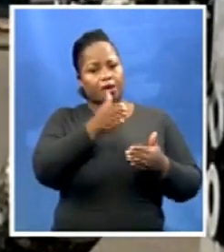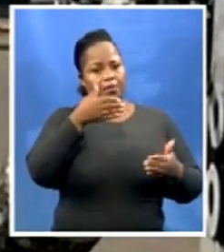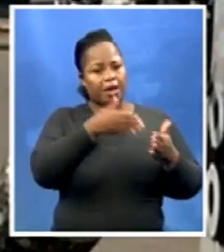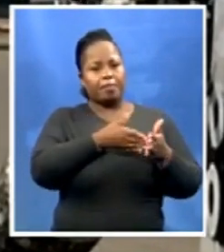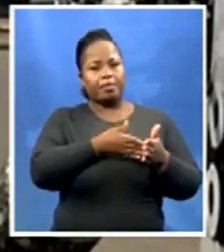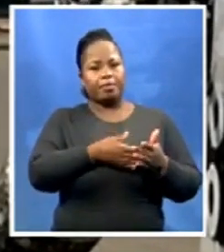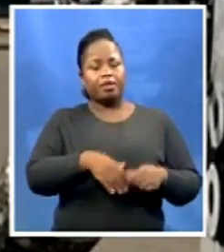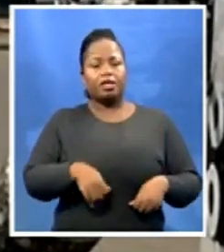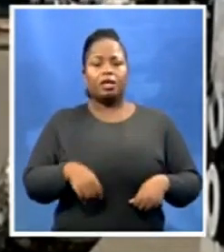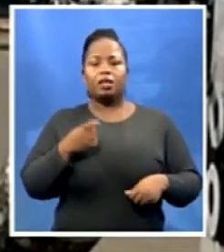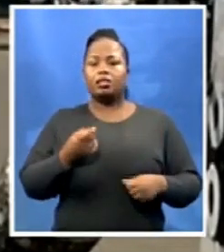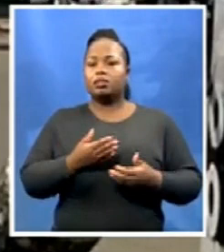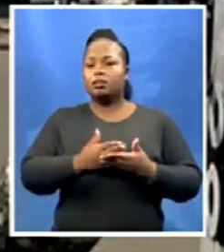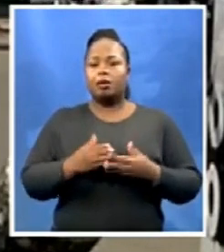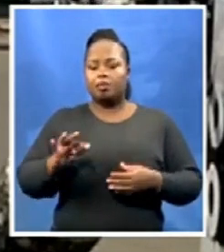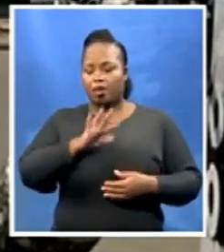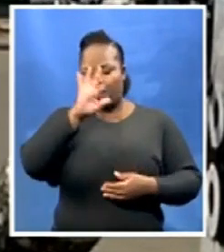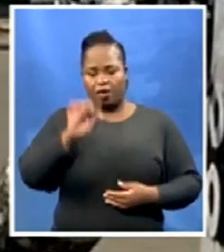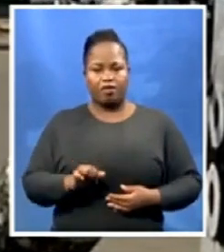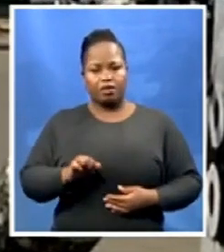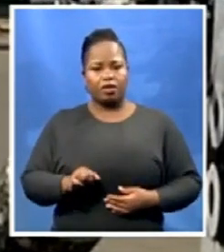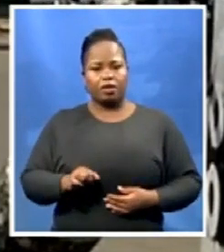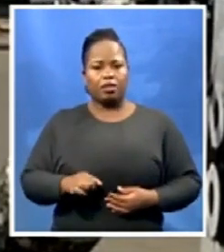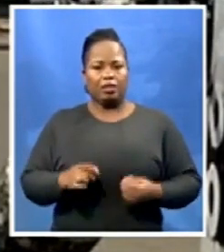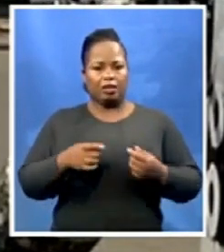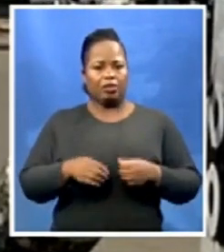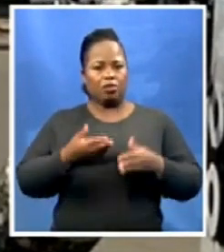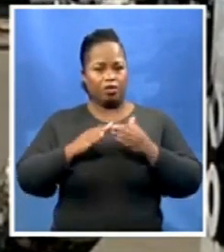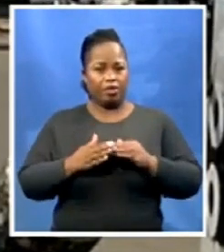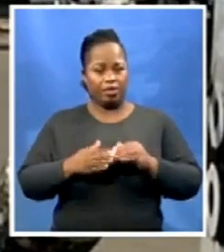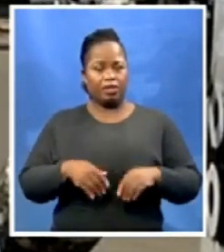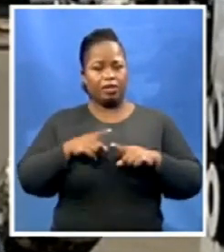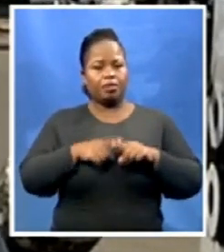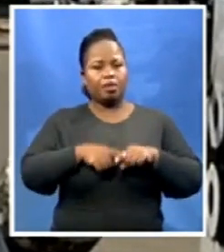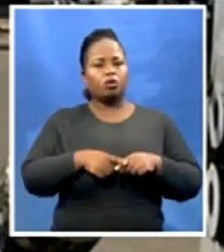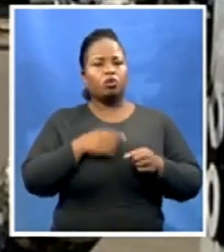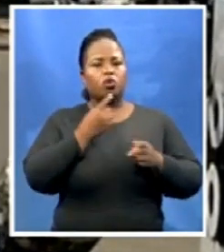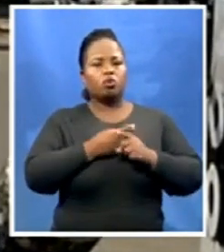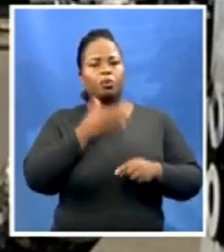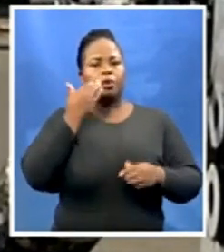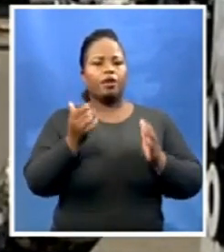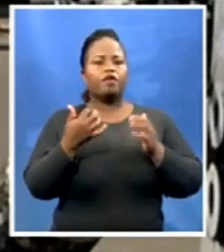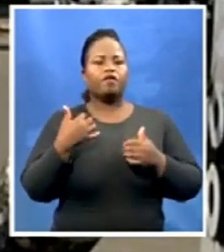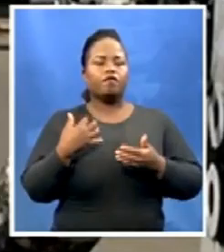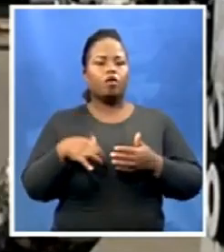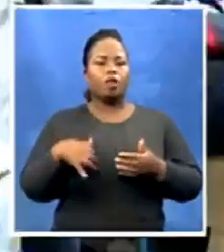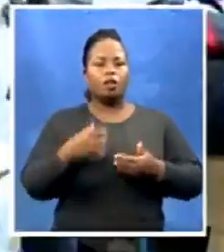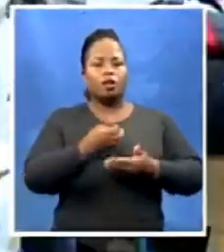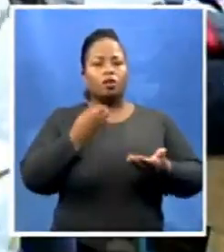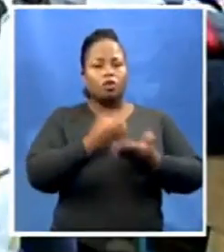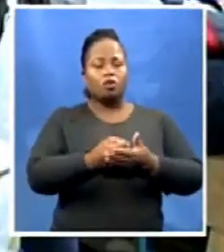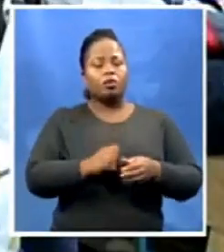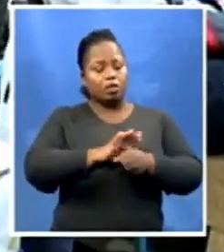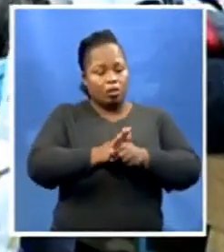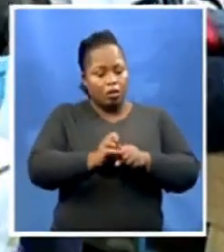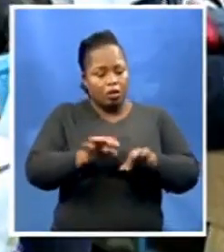economies, this is a delicate balance between containing the spread of COVID-19 and continuing to provide for the people. A